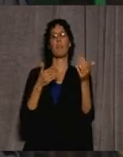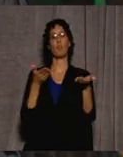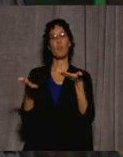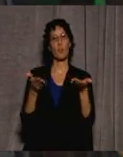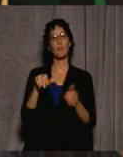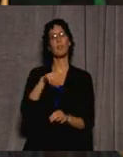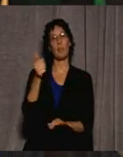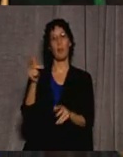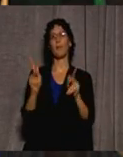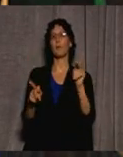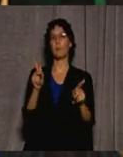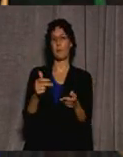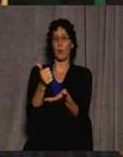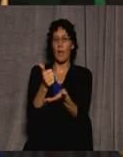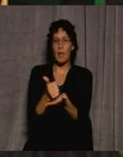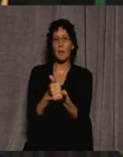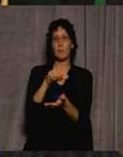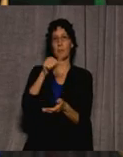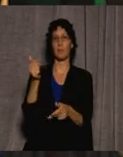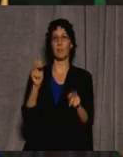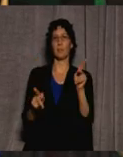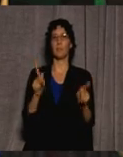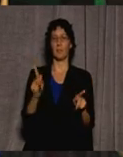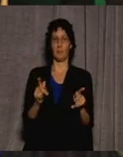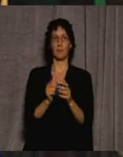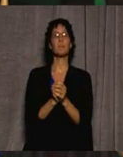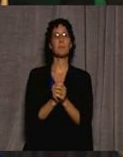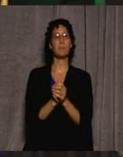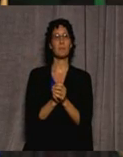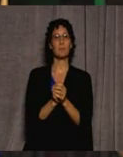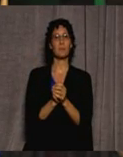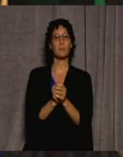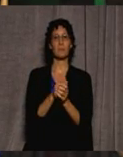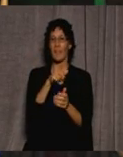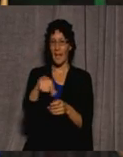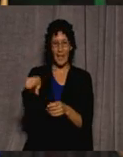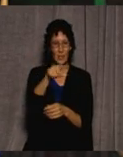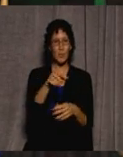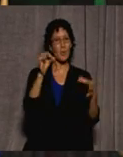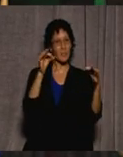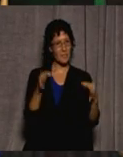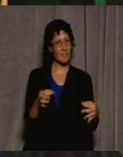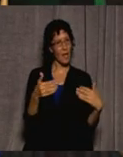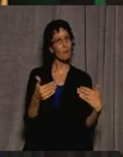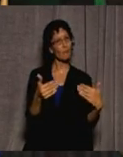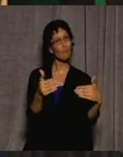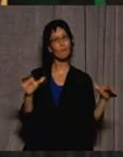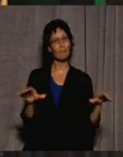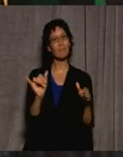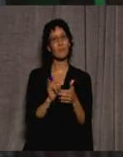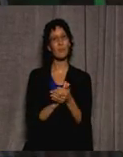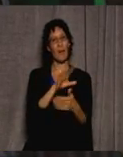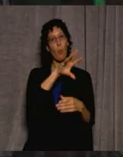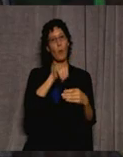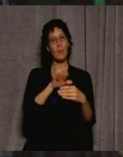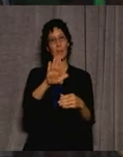others, help others. And that's what you have decided to do in your